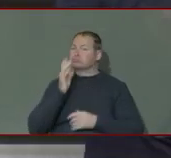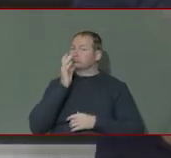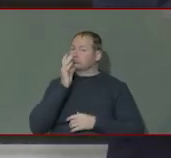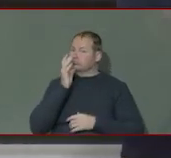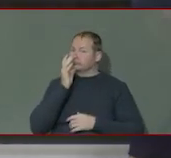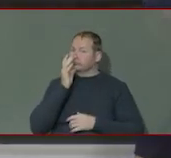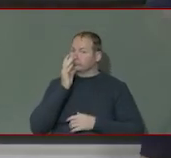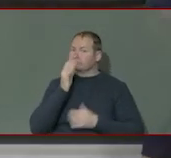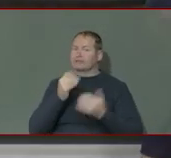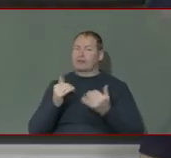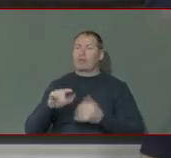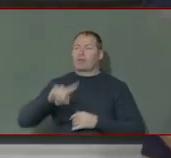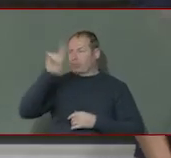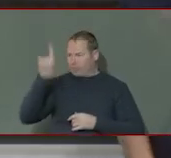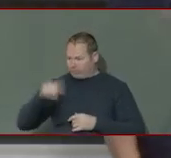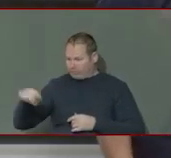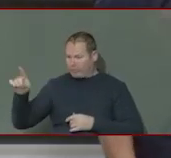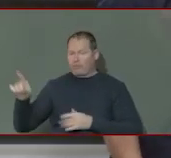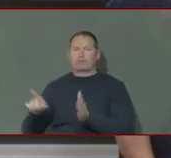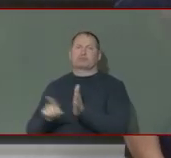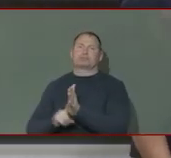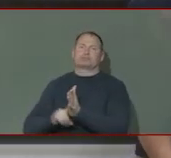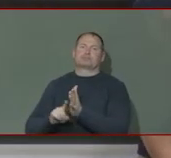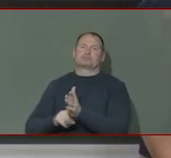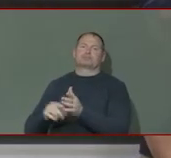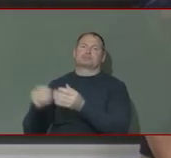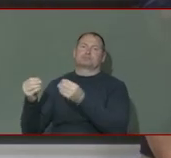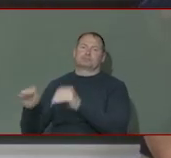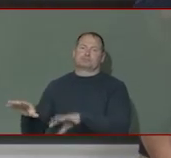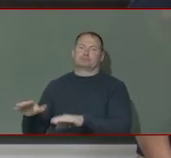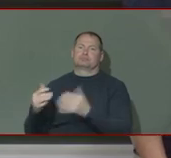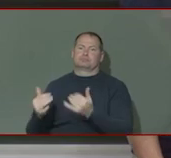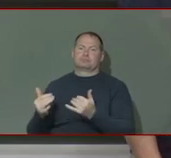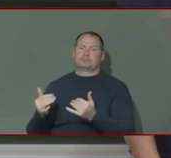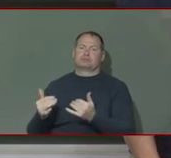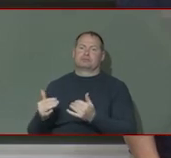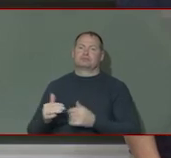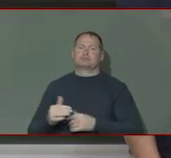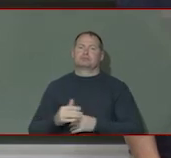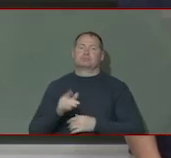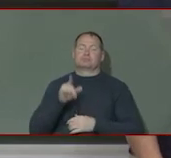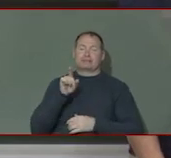body, and then it will go through. Then aldosterone will not be released